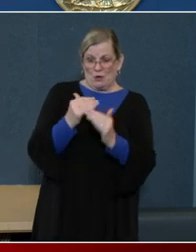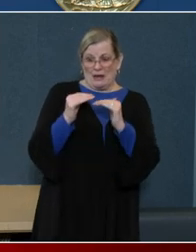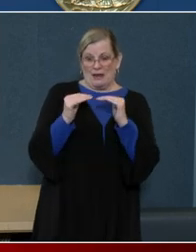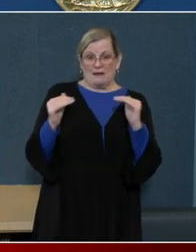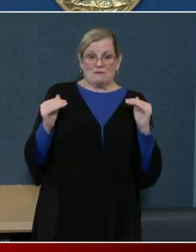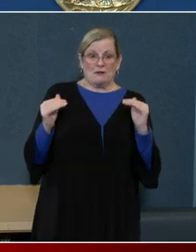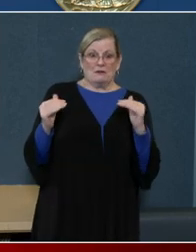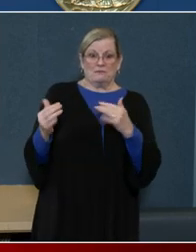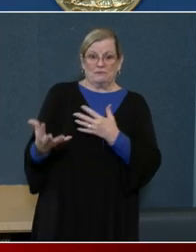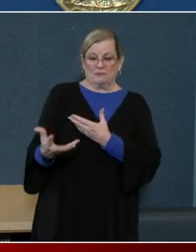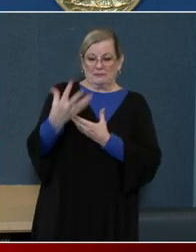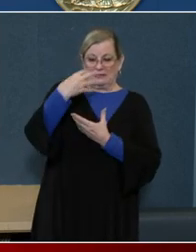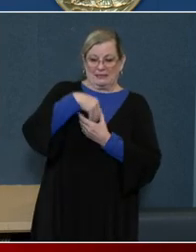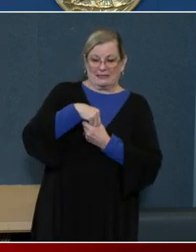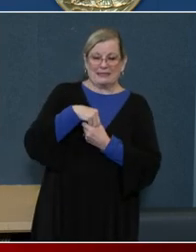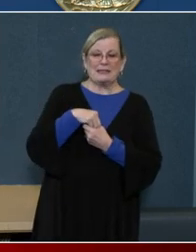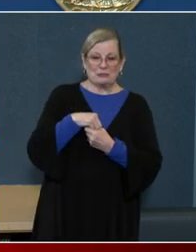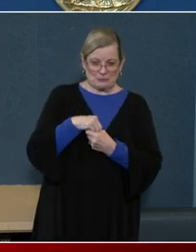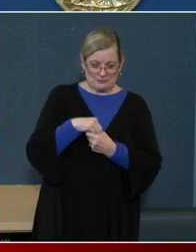are